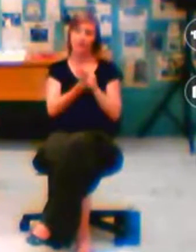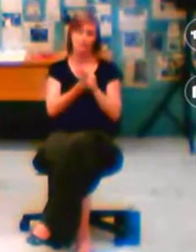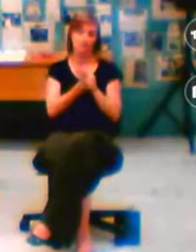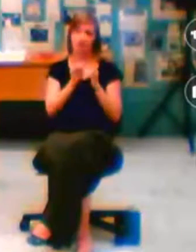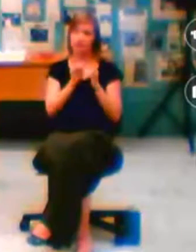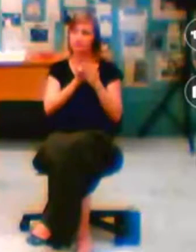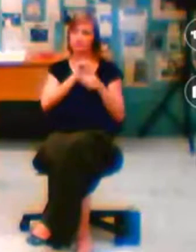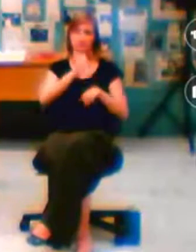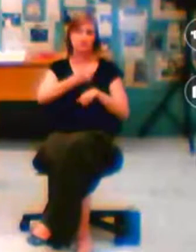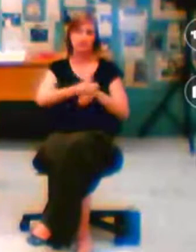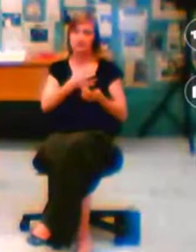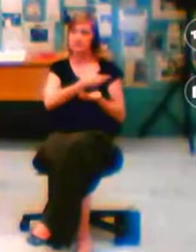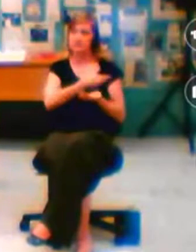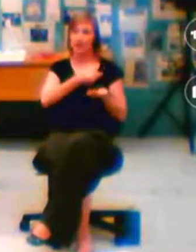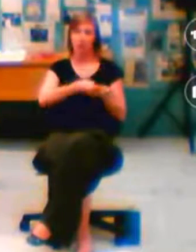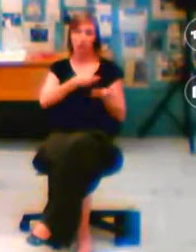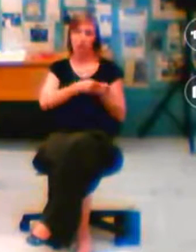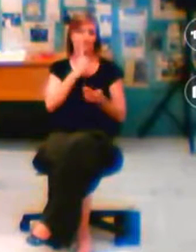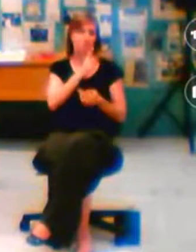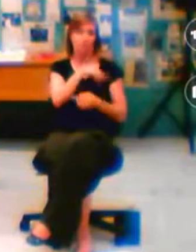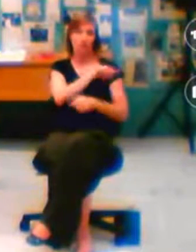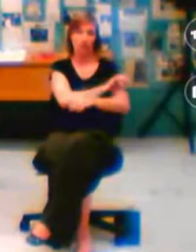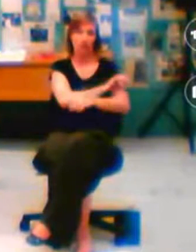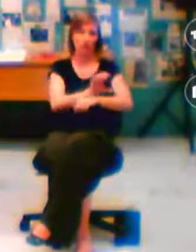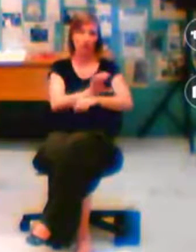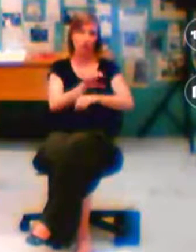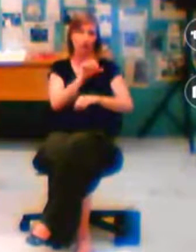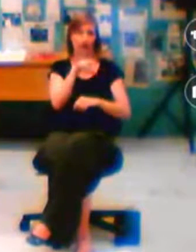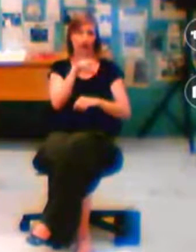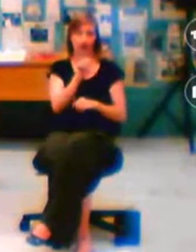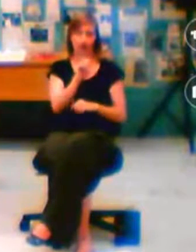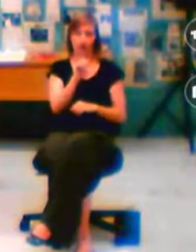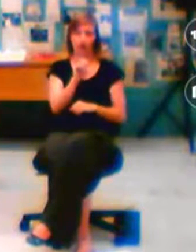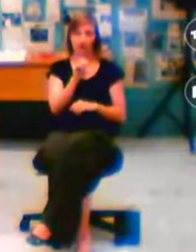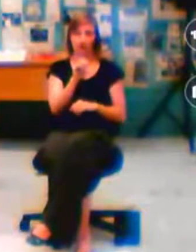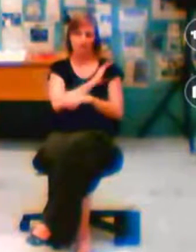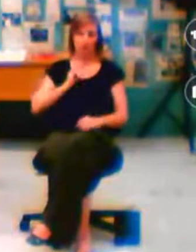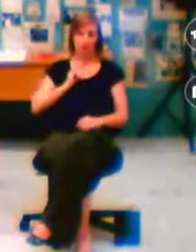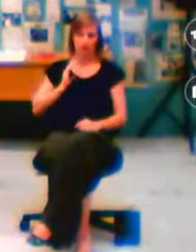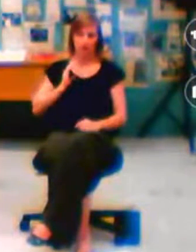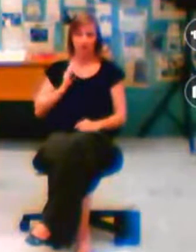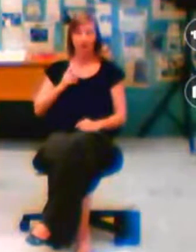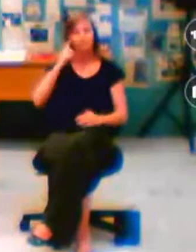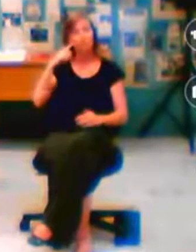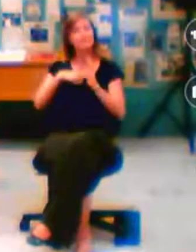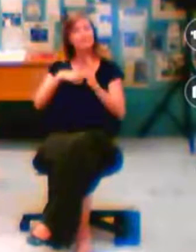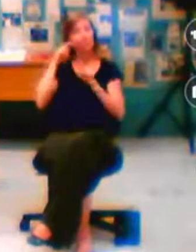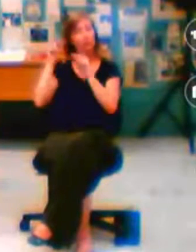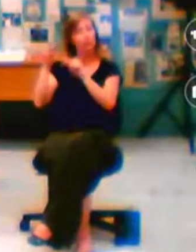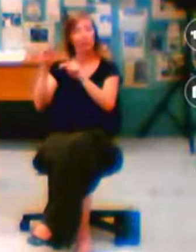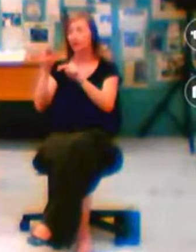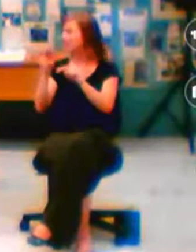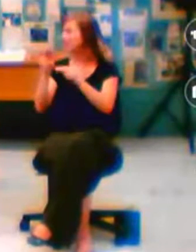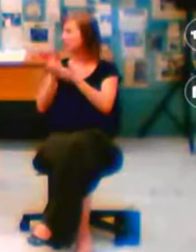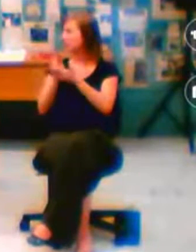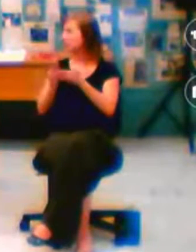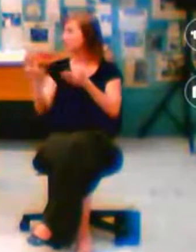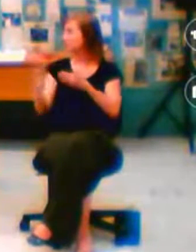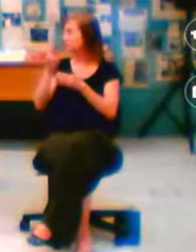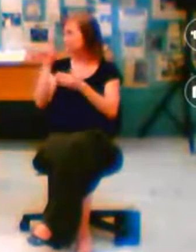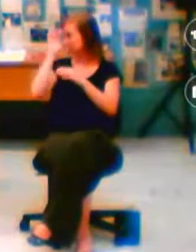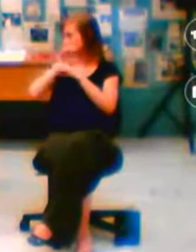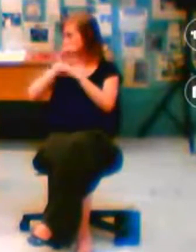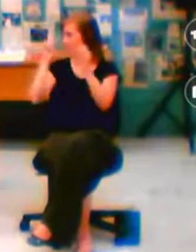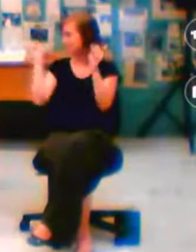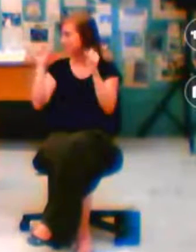$9.5 million a year. Are we reining that in? Well, let me take first. There's no requirement in the amendment that sets any